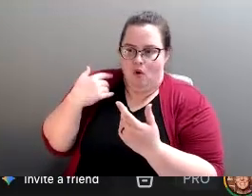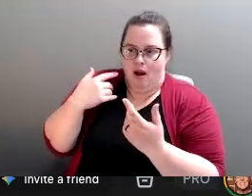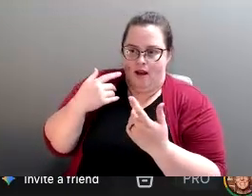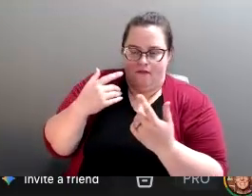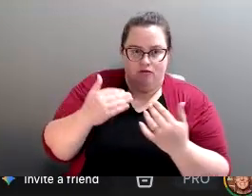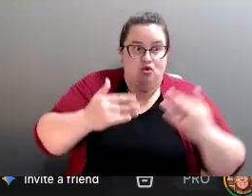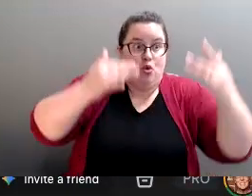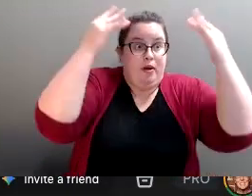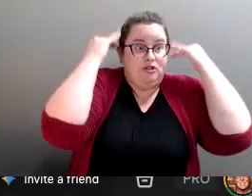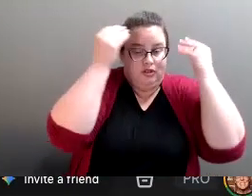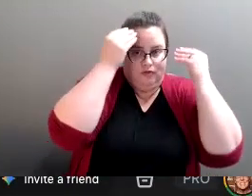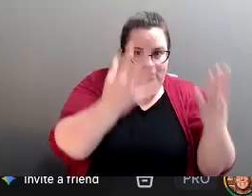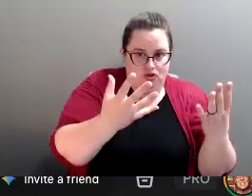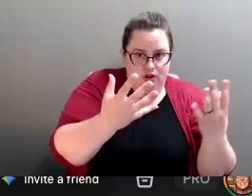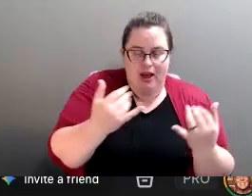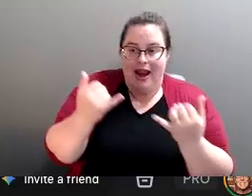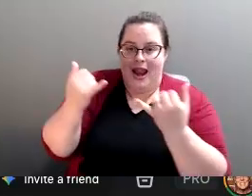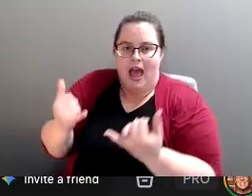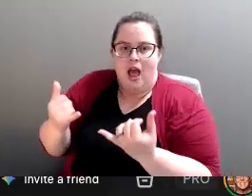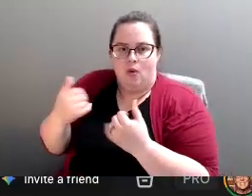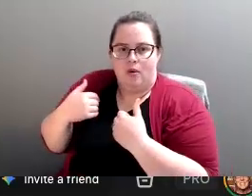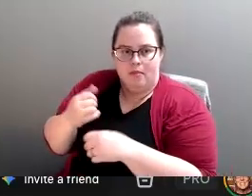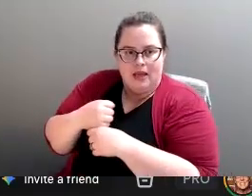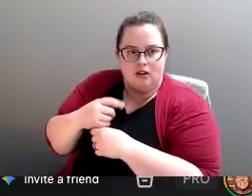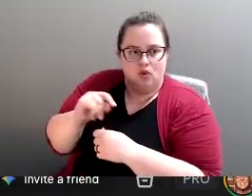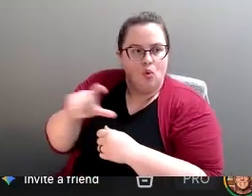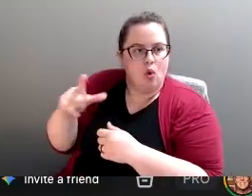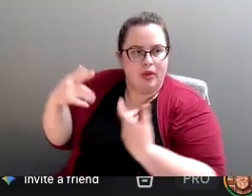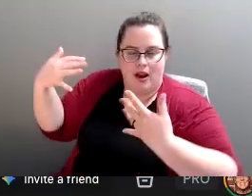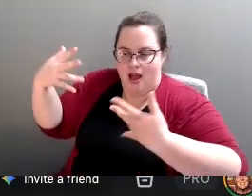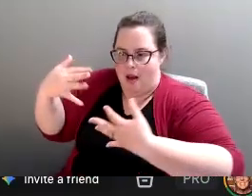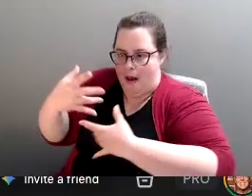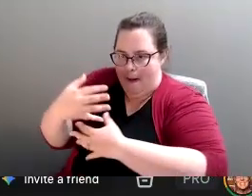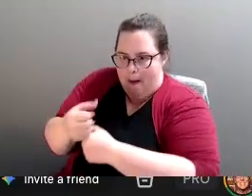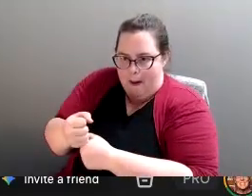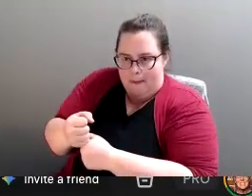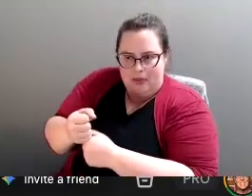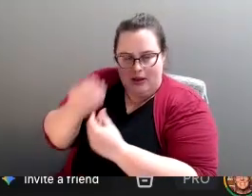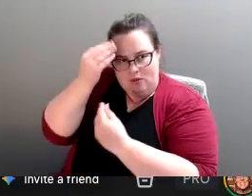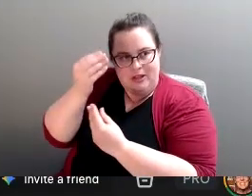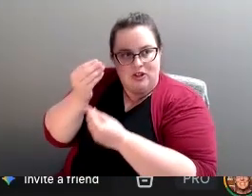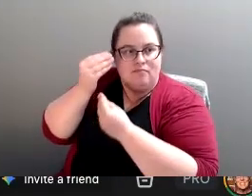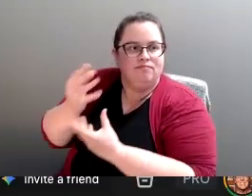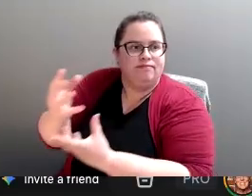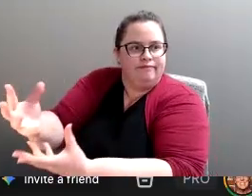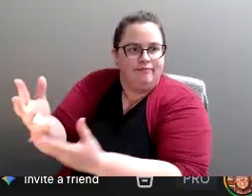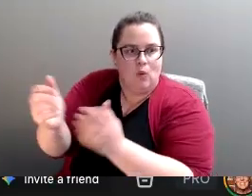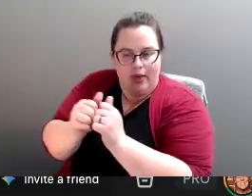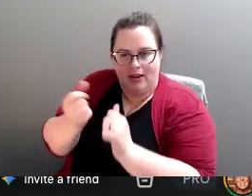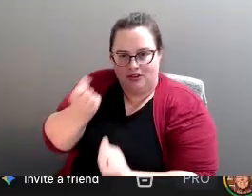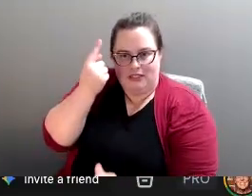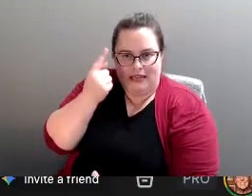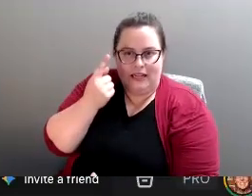age of information, and now we've created a tool which synthesizes all of that information and returns understanding. So